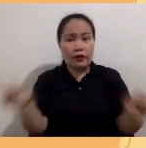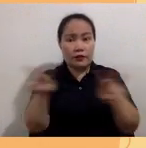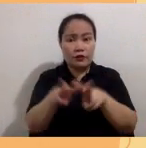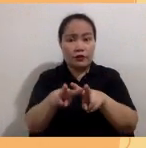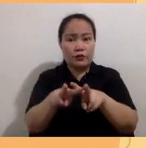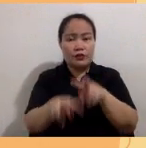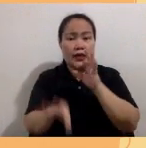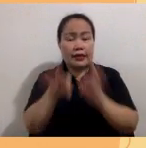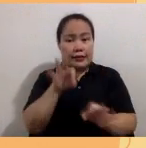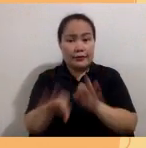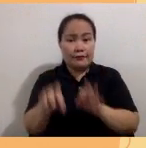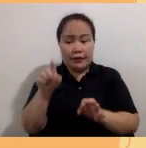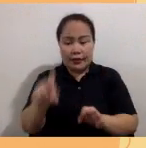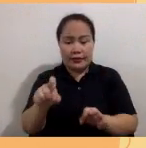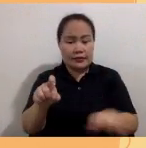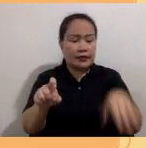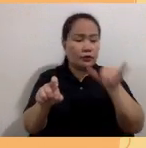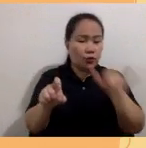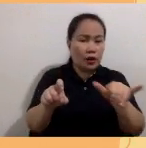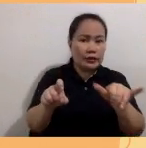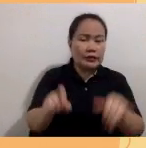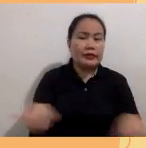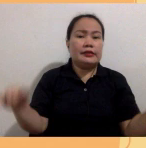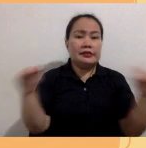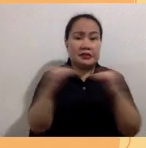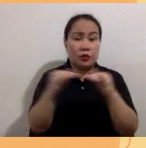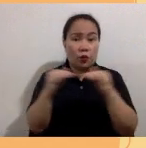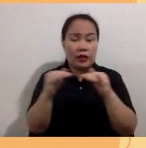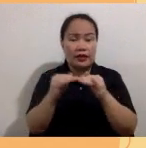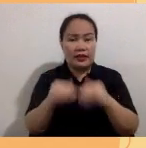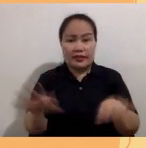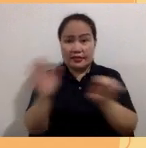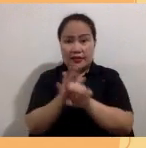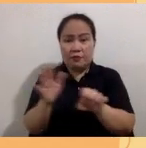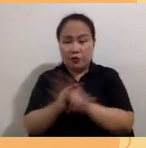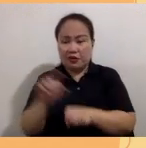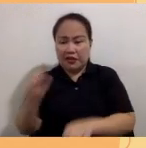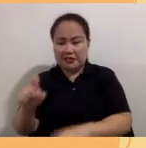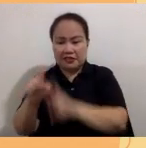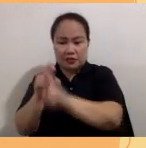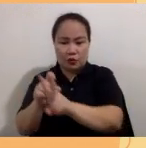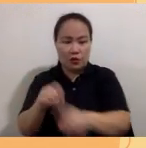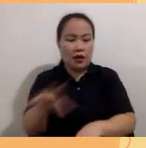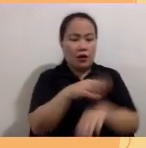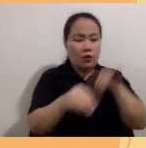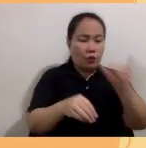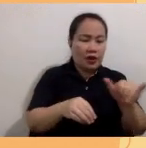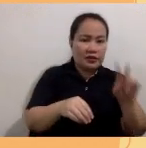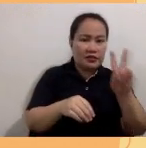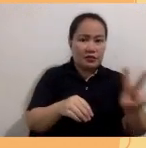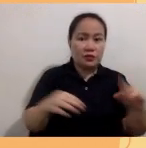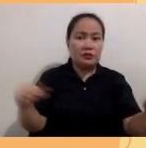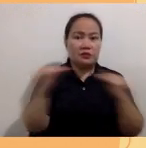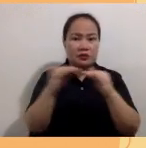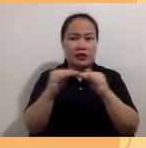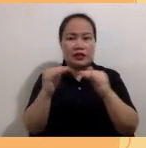values. So kapag ang value ng x at y mo ay pareho, that would